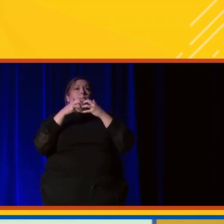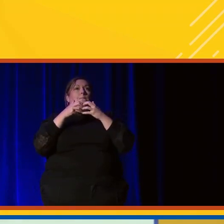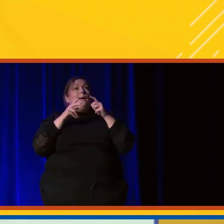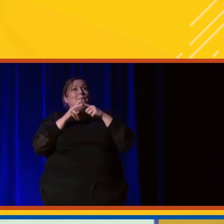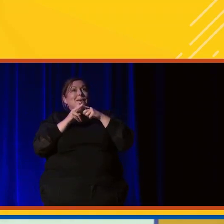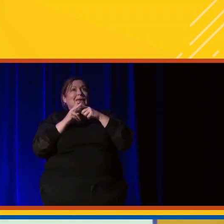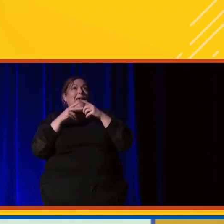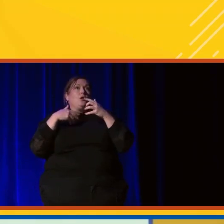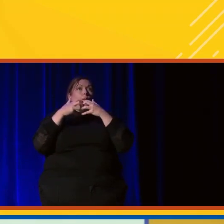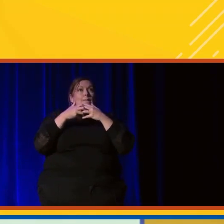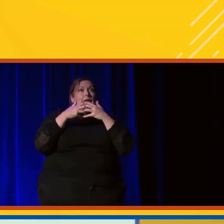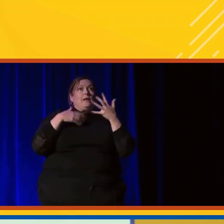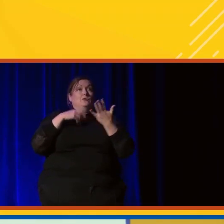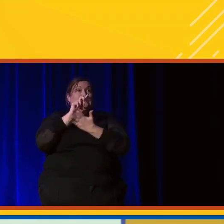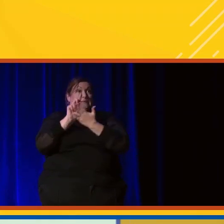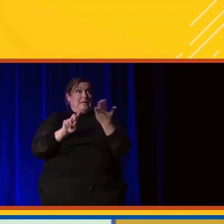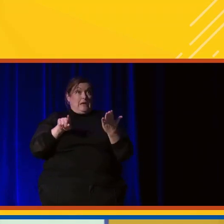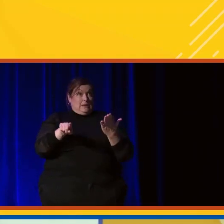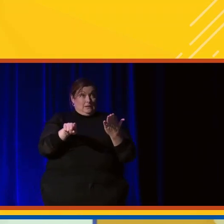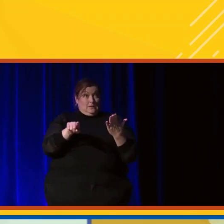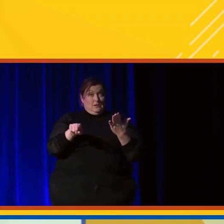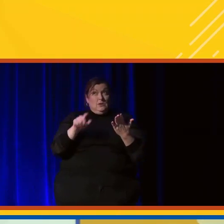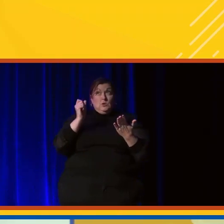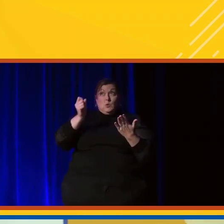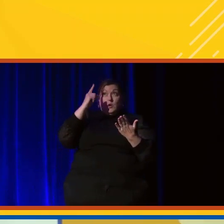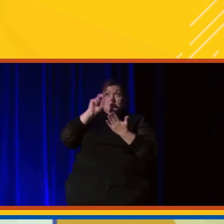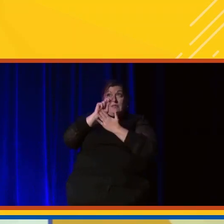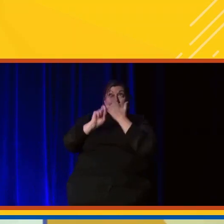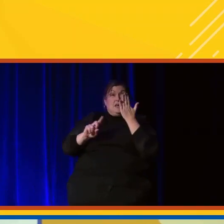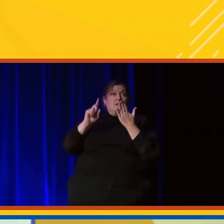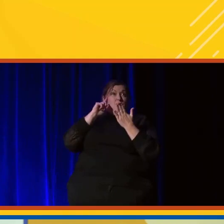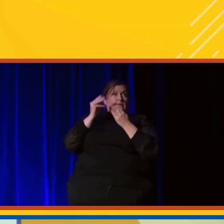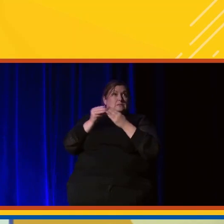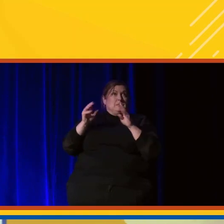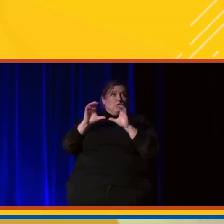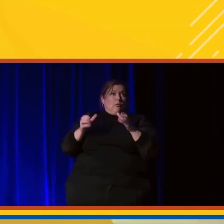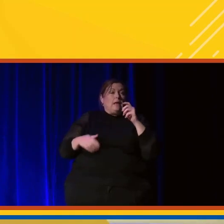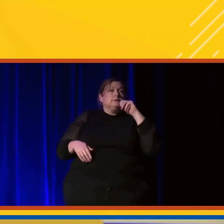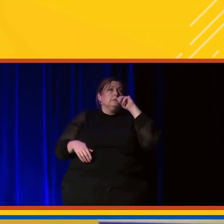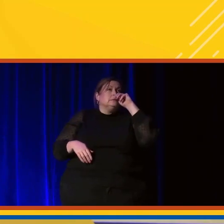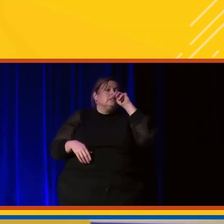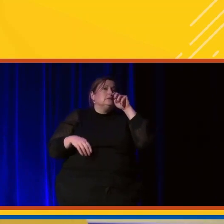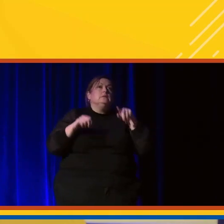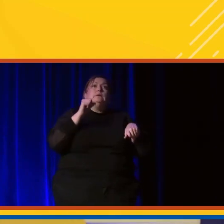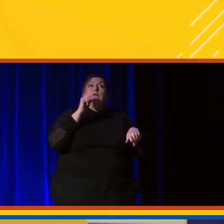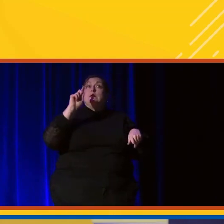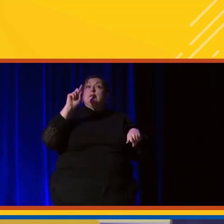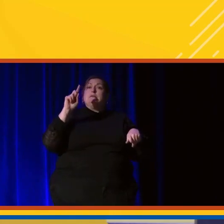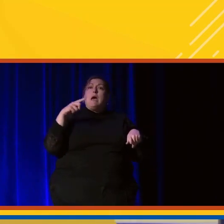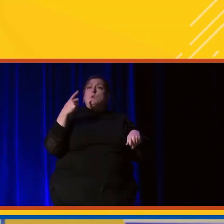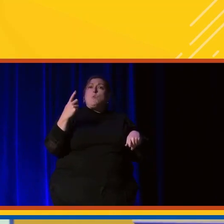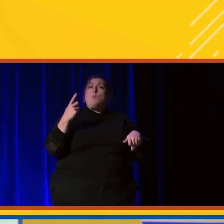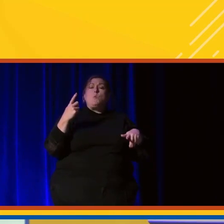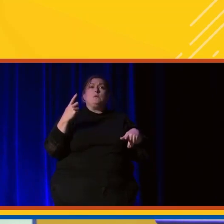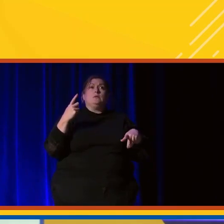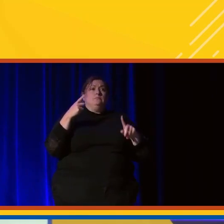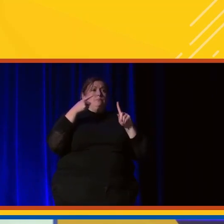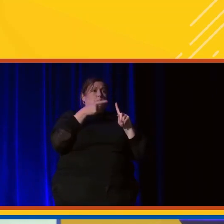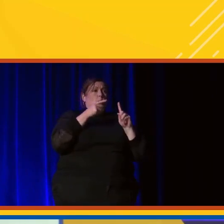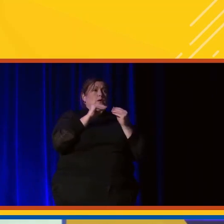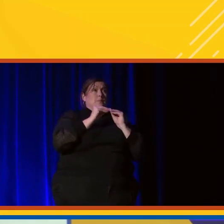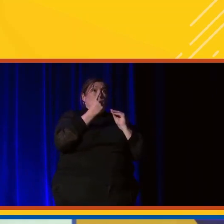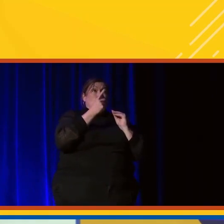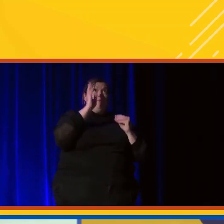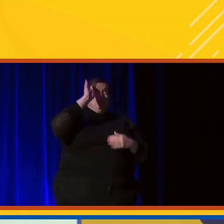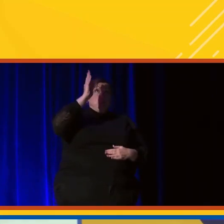really make rational design and understanding a reality for these material classes. So not only is the point number one of this